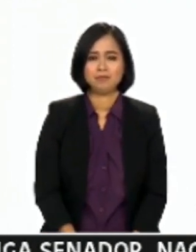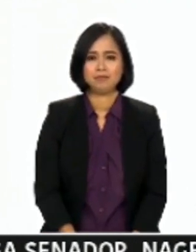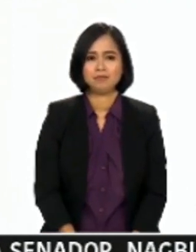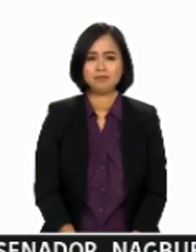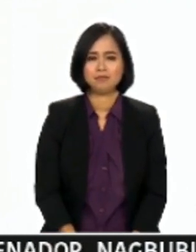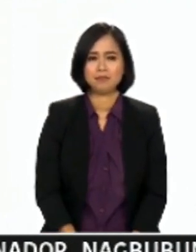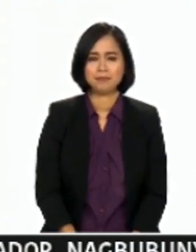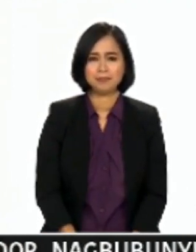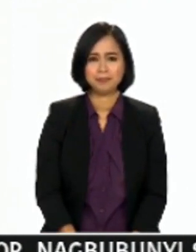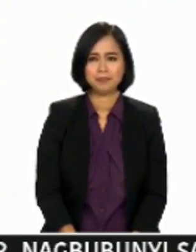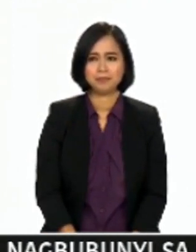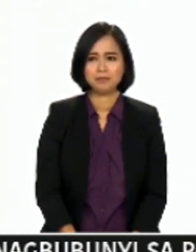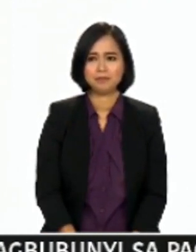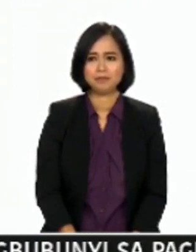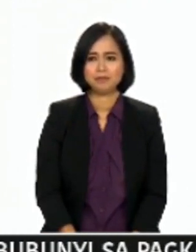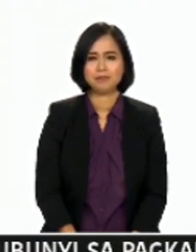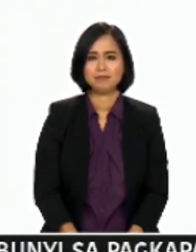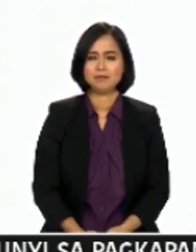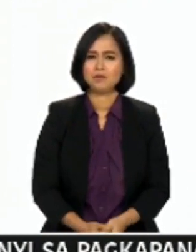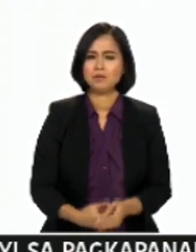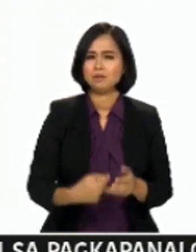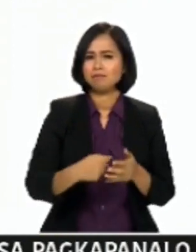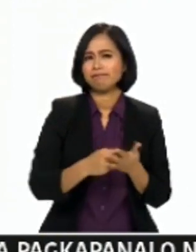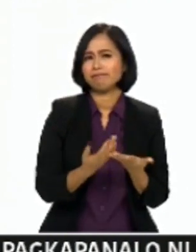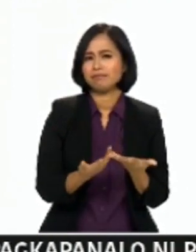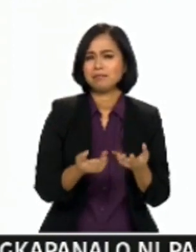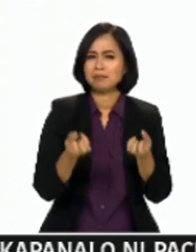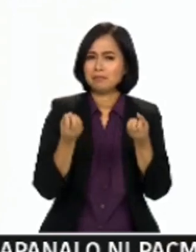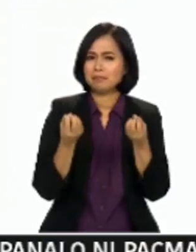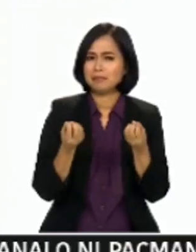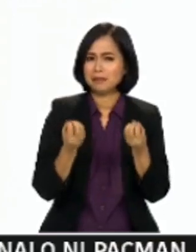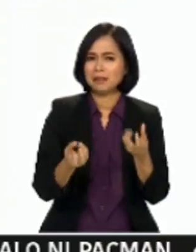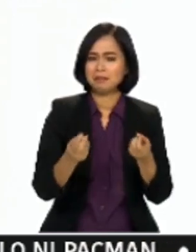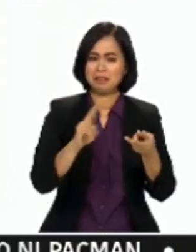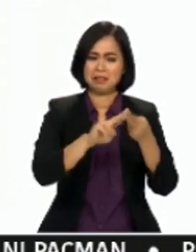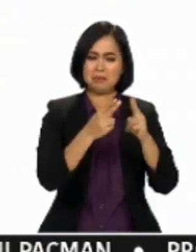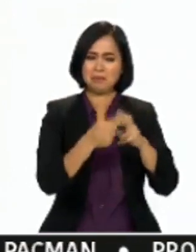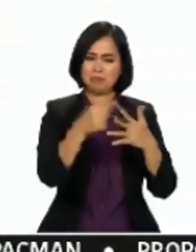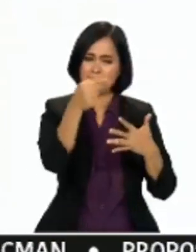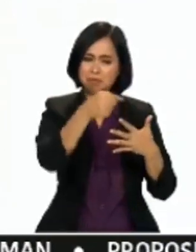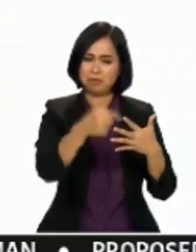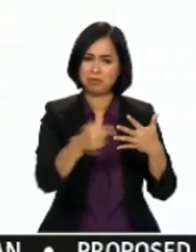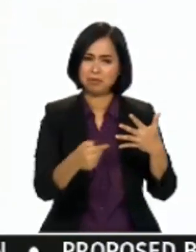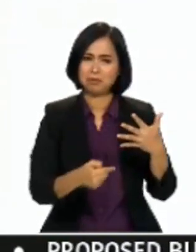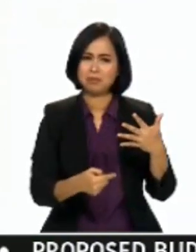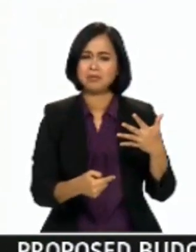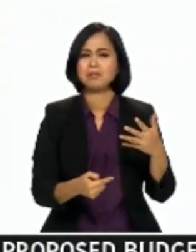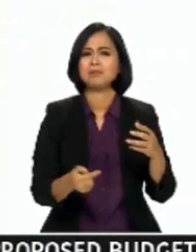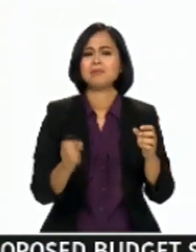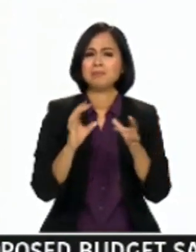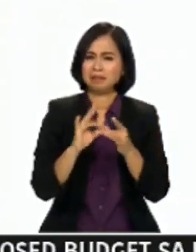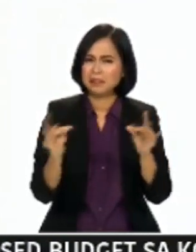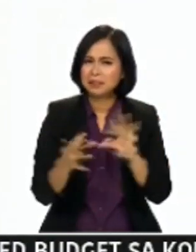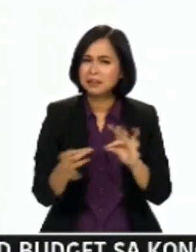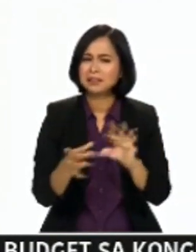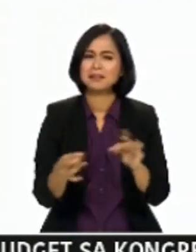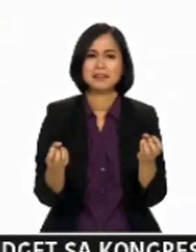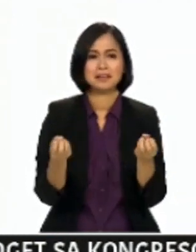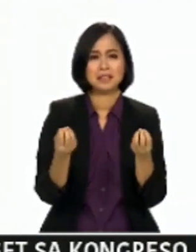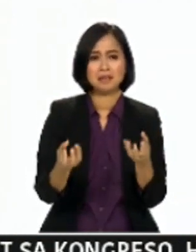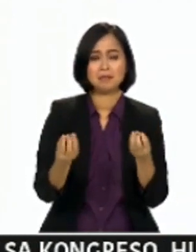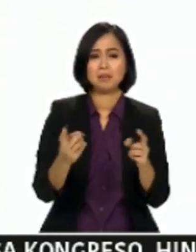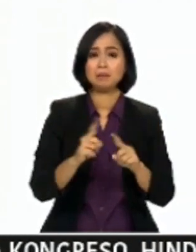Numbers speak 1,000 words, tell 100 tales, but